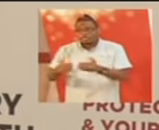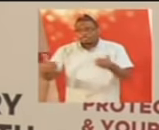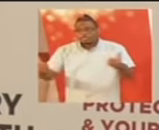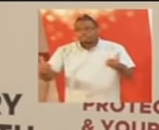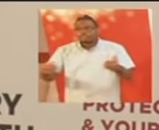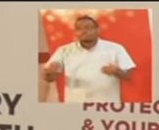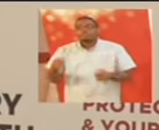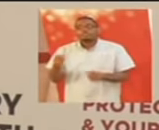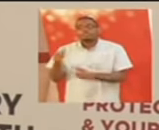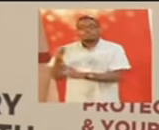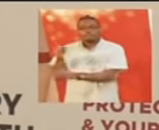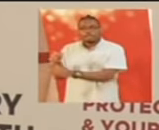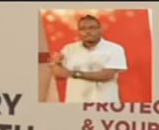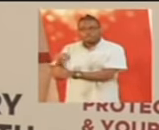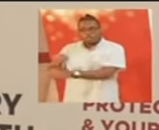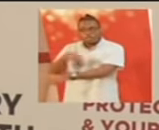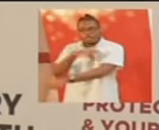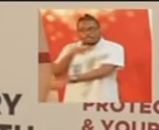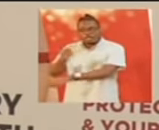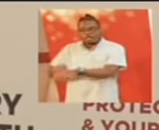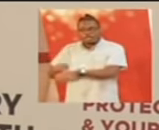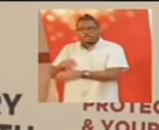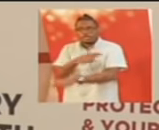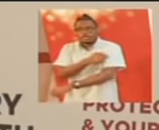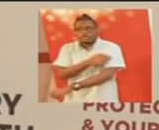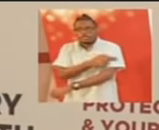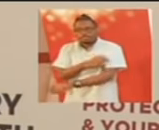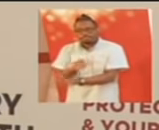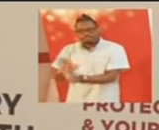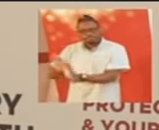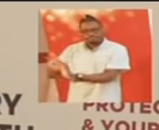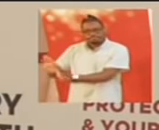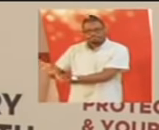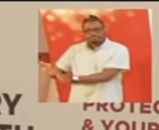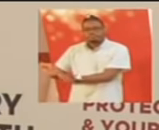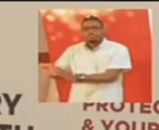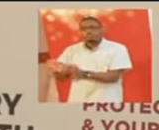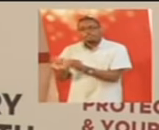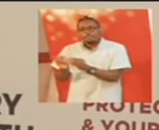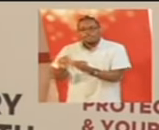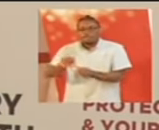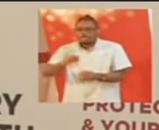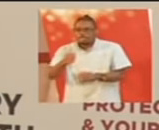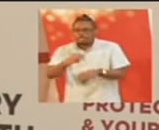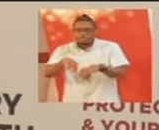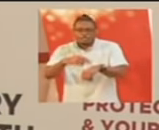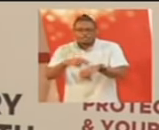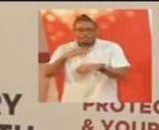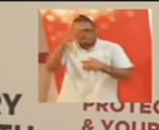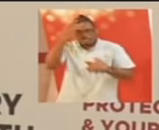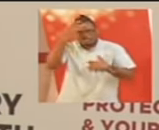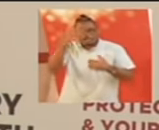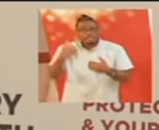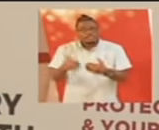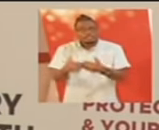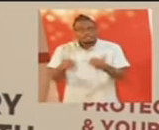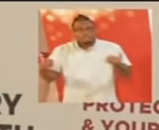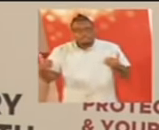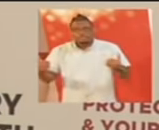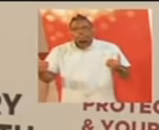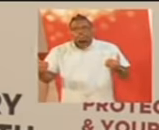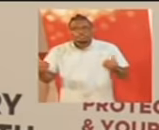healthcare system who may have other more common diseases or comorbidities such as diabetes